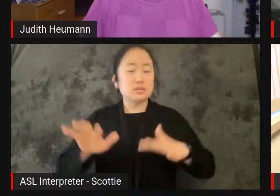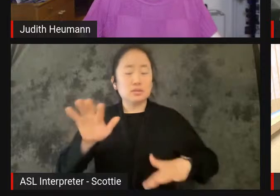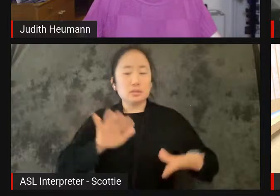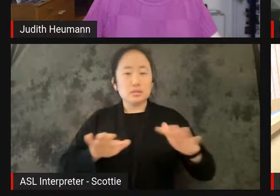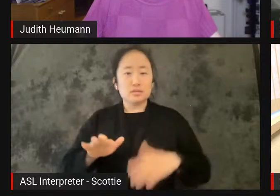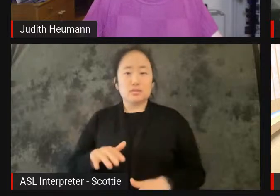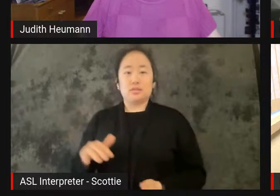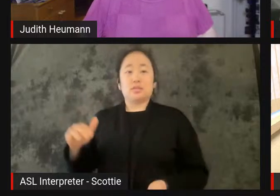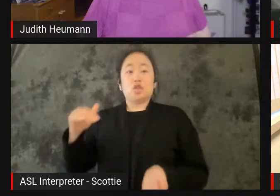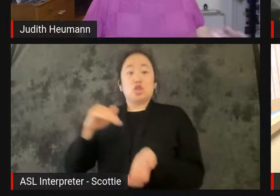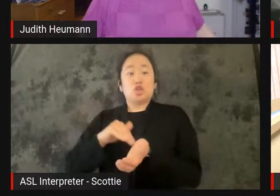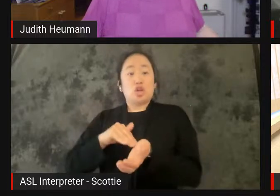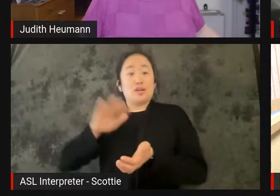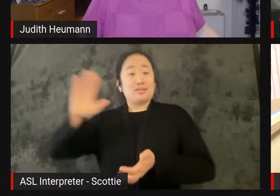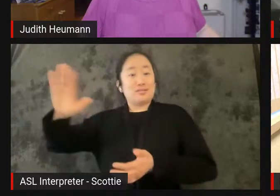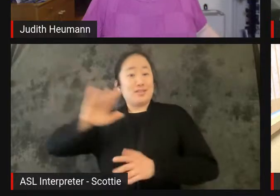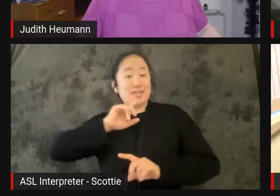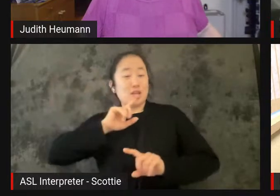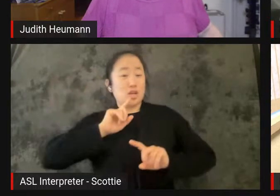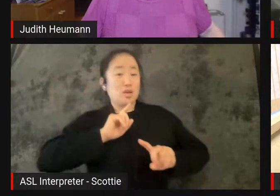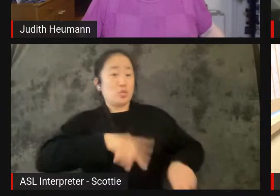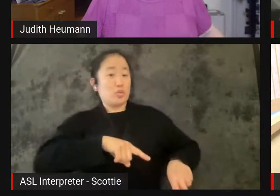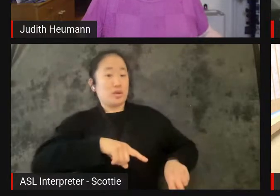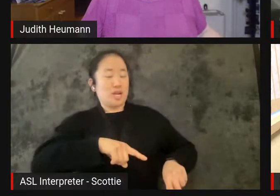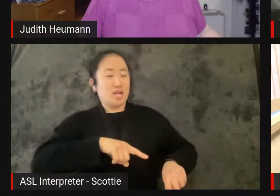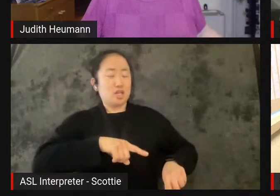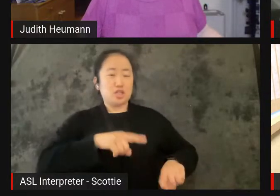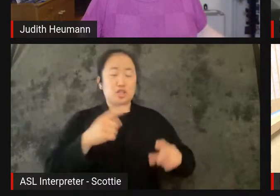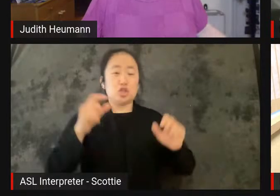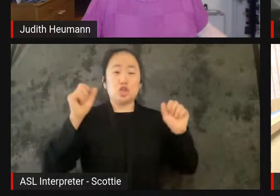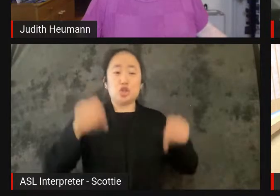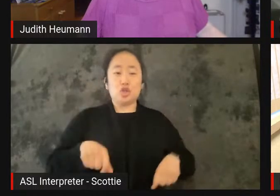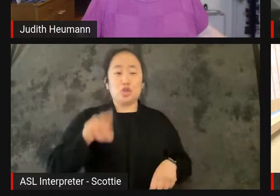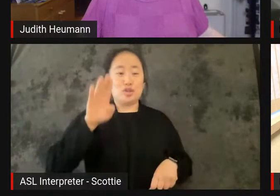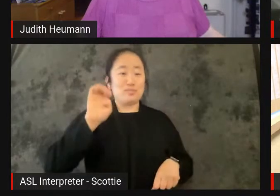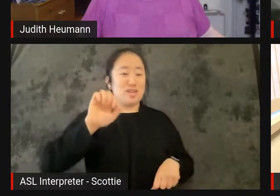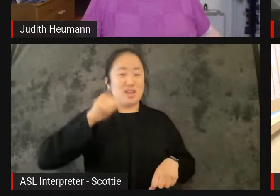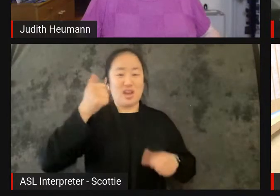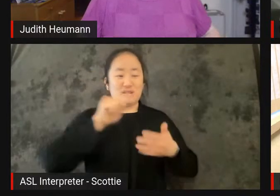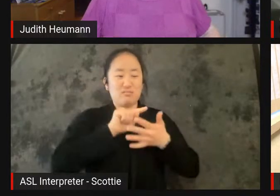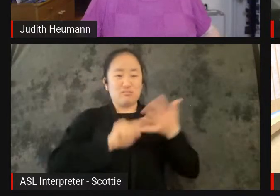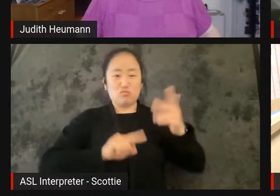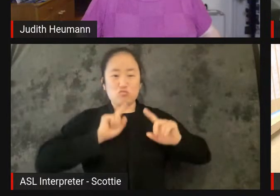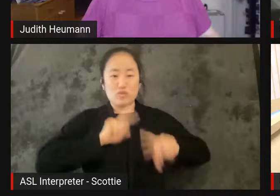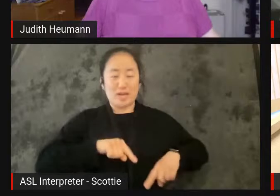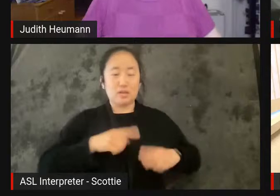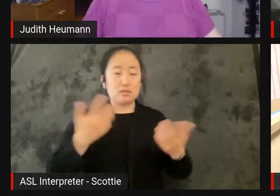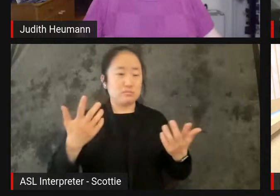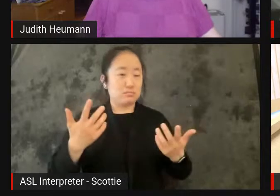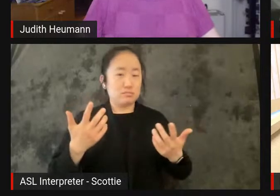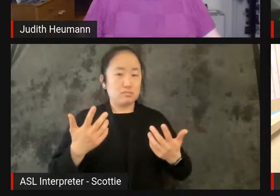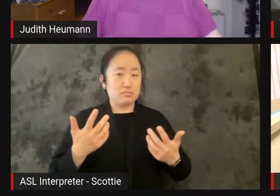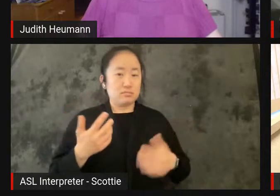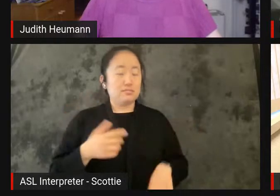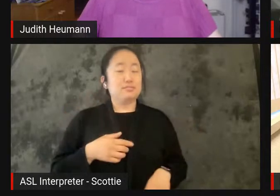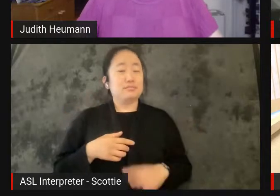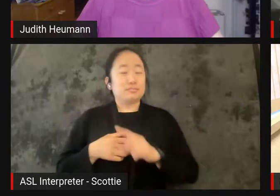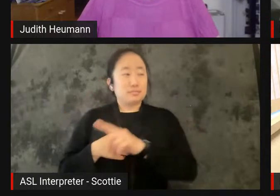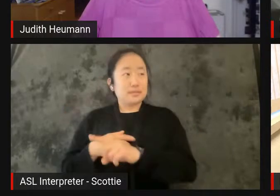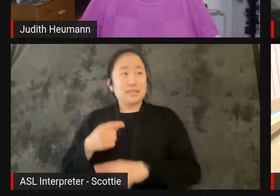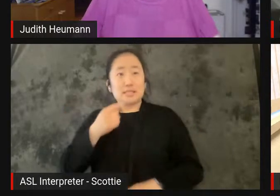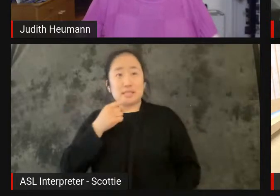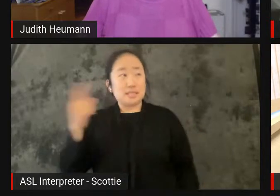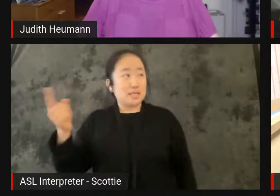of ways. And what, I think it was the doctor said to them was, I recommend you put her